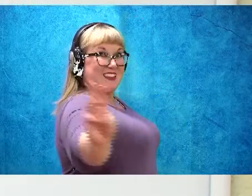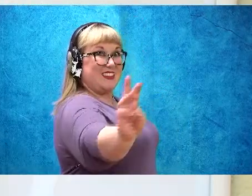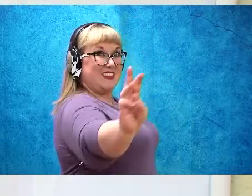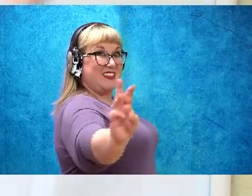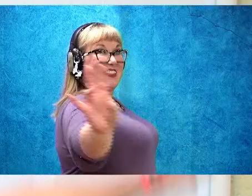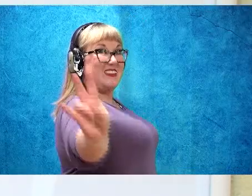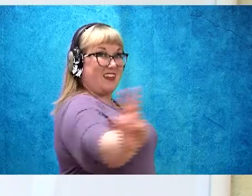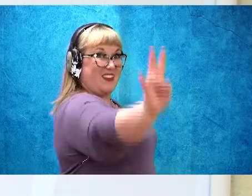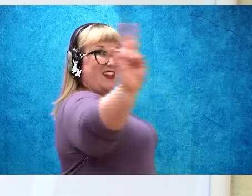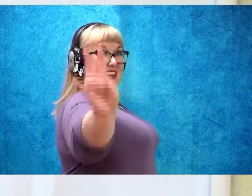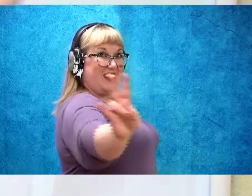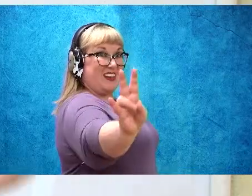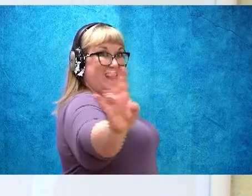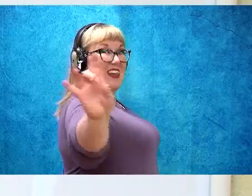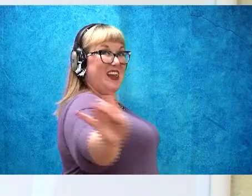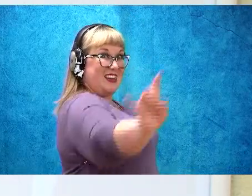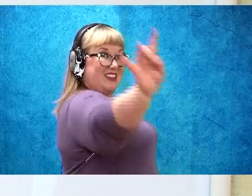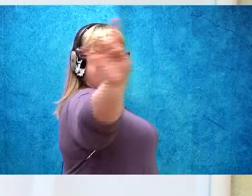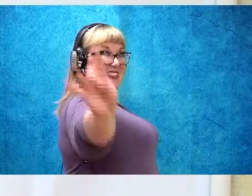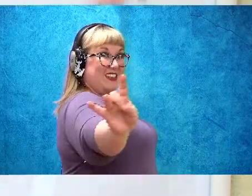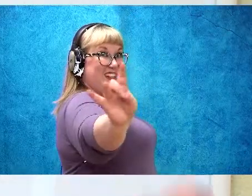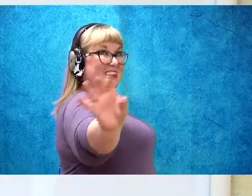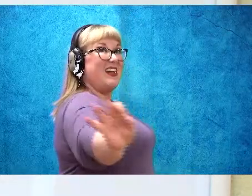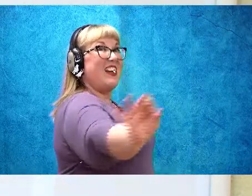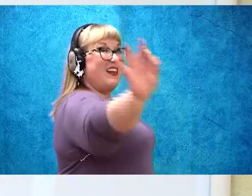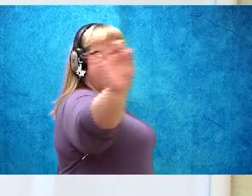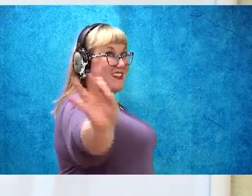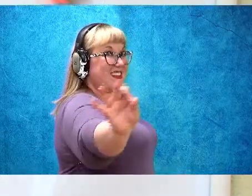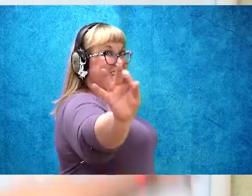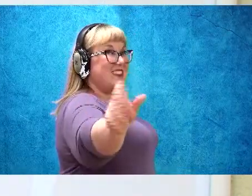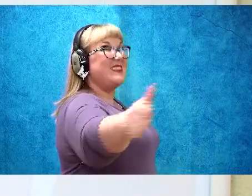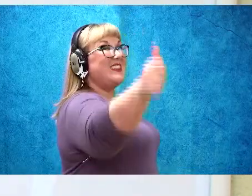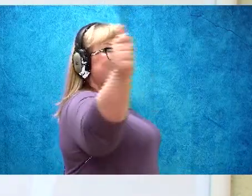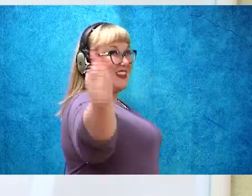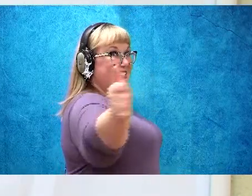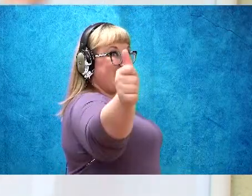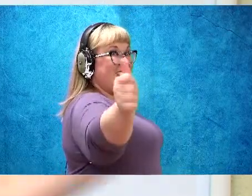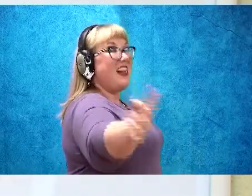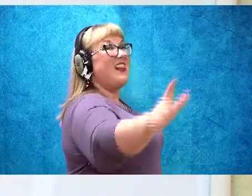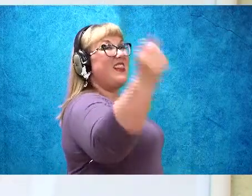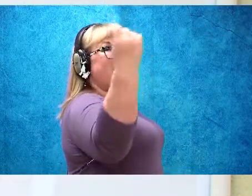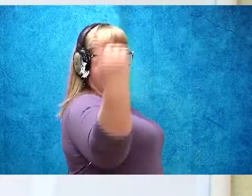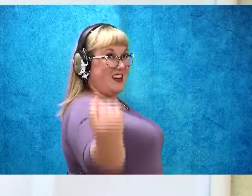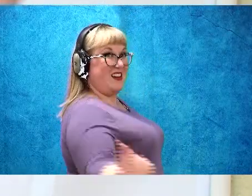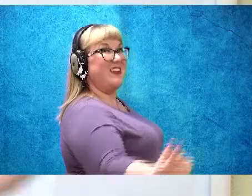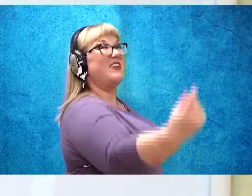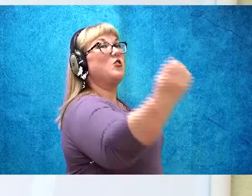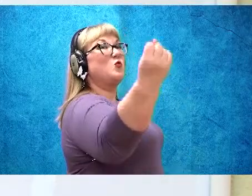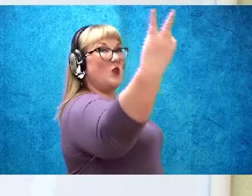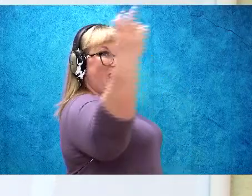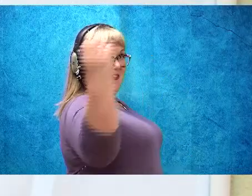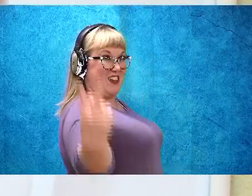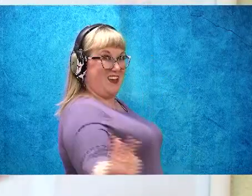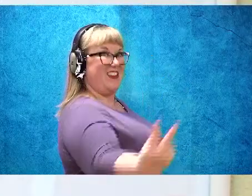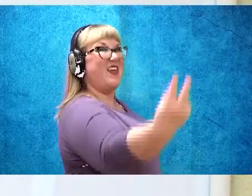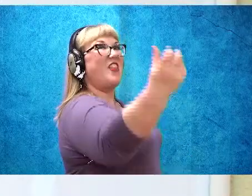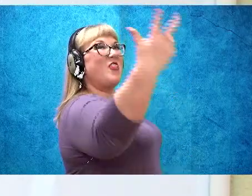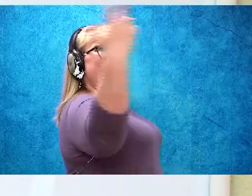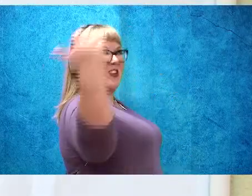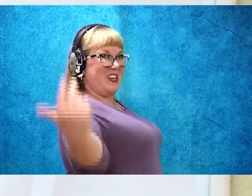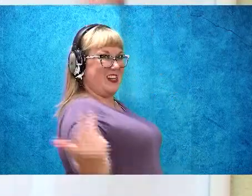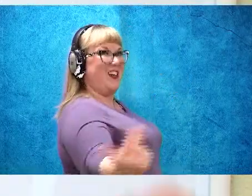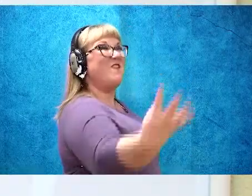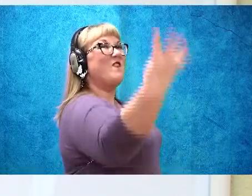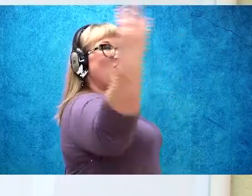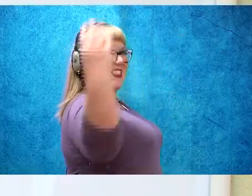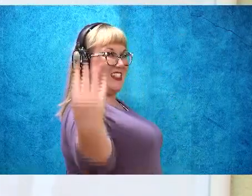6, 7, 8, 9, 10, 11, 12,